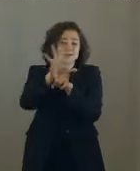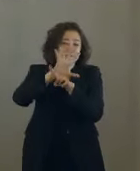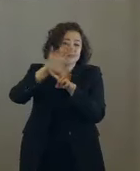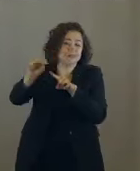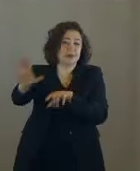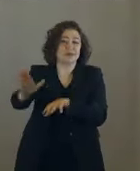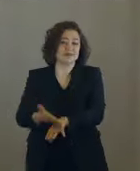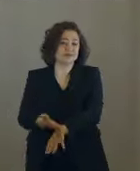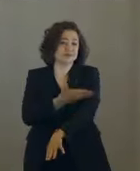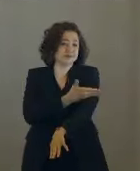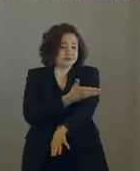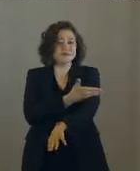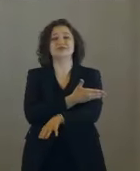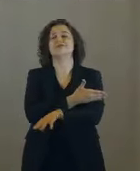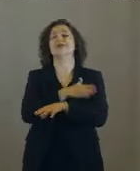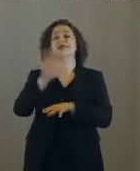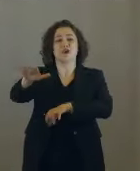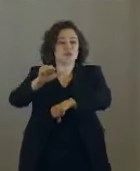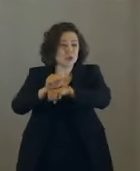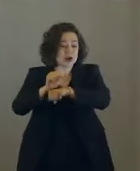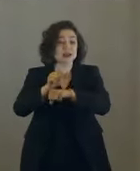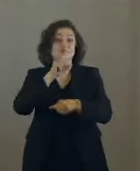that's been made and the work they've done in terms of